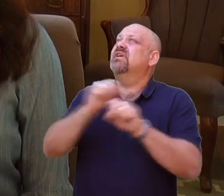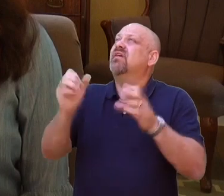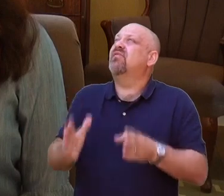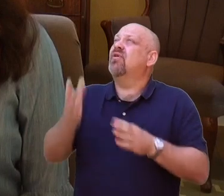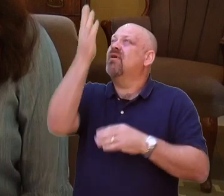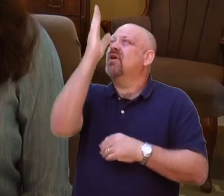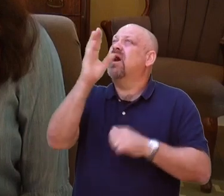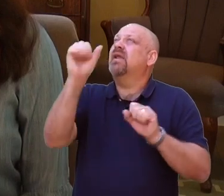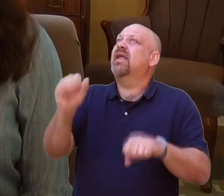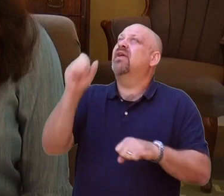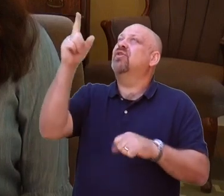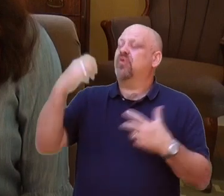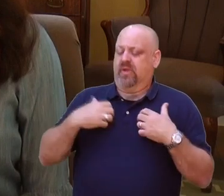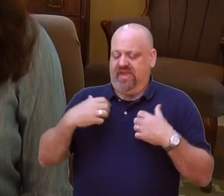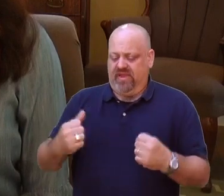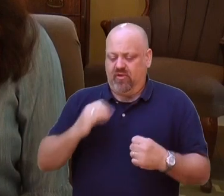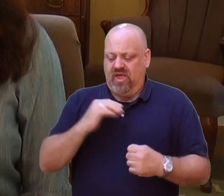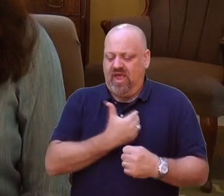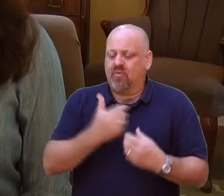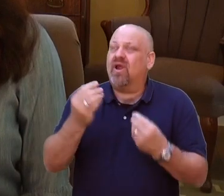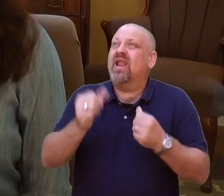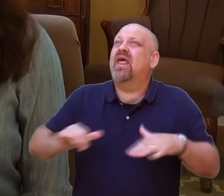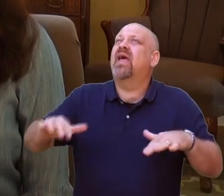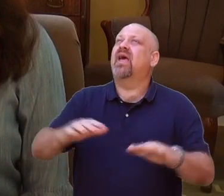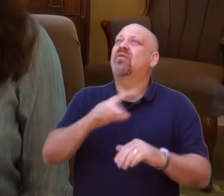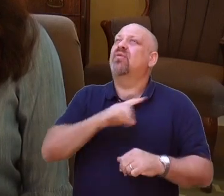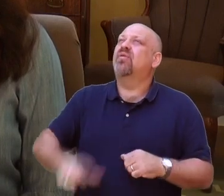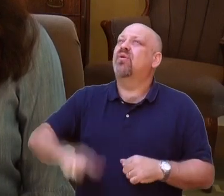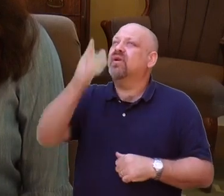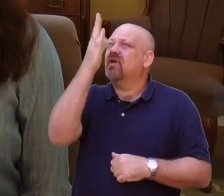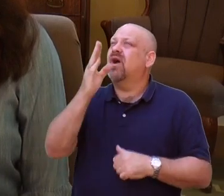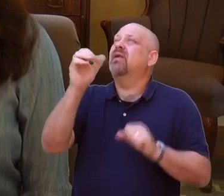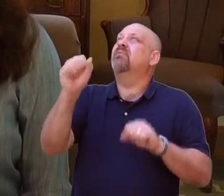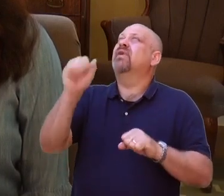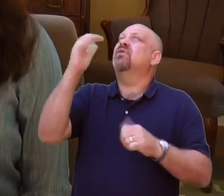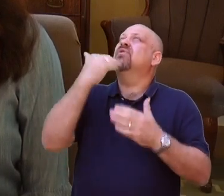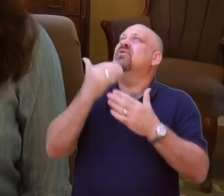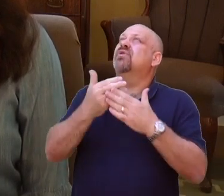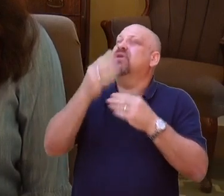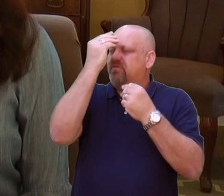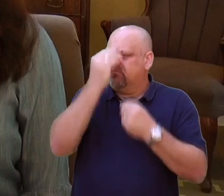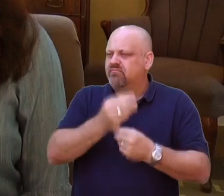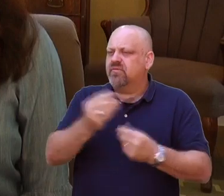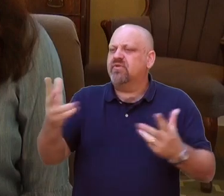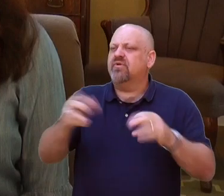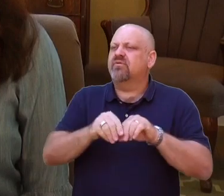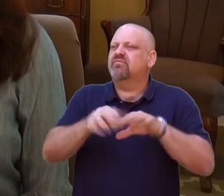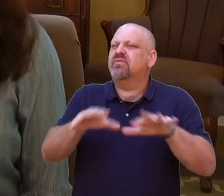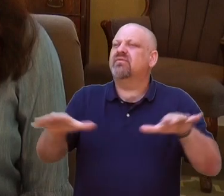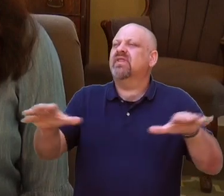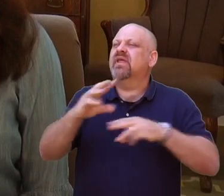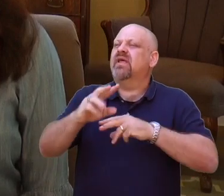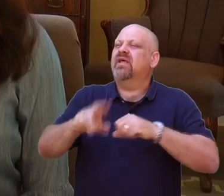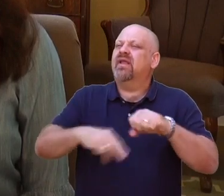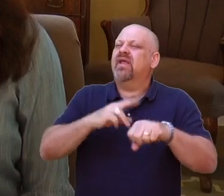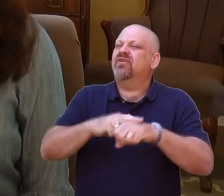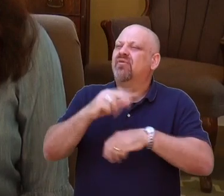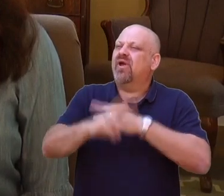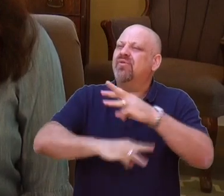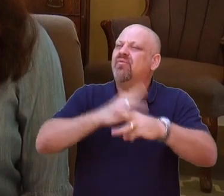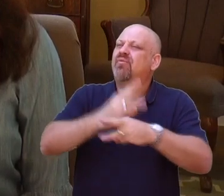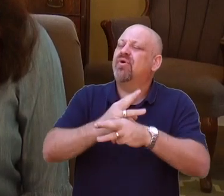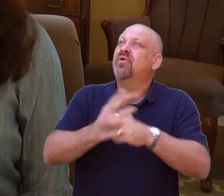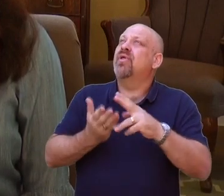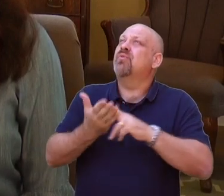Father, I pray in the name of Jesus that their hearts would be softened and that they would receive you as Lord and Savior. God, may you